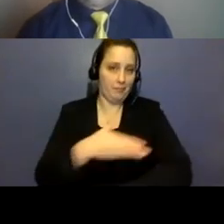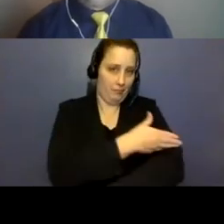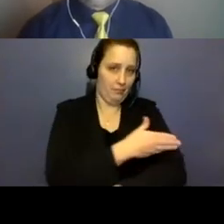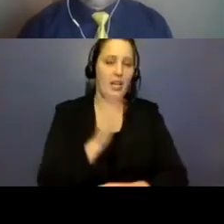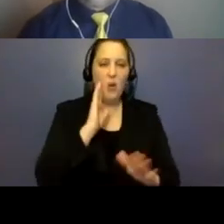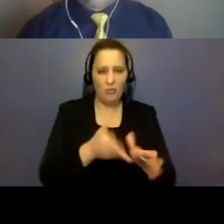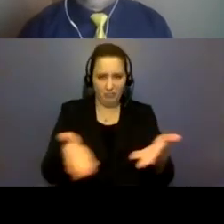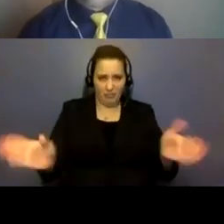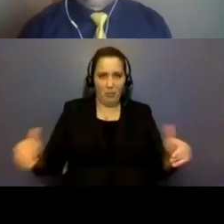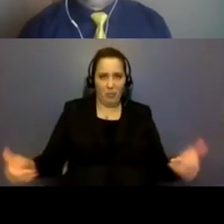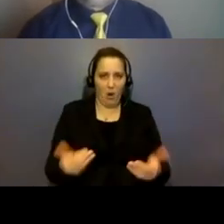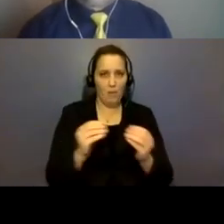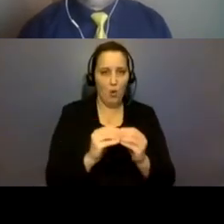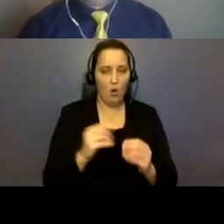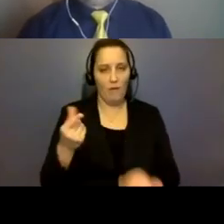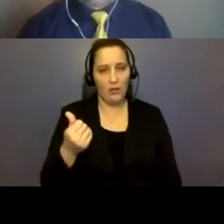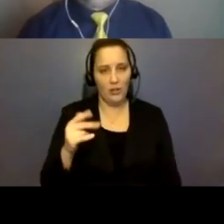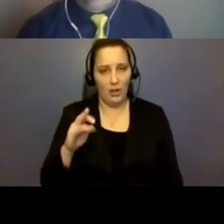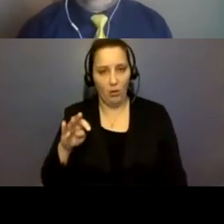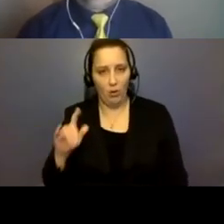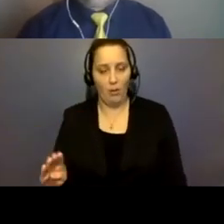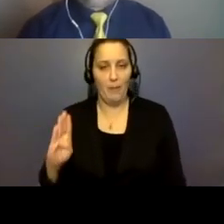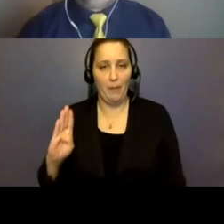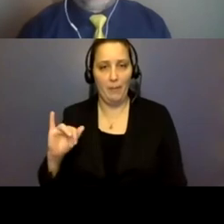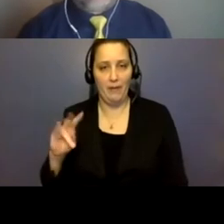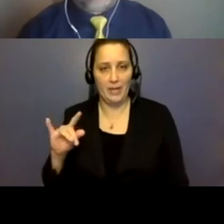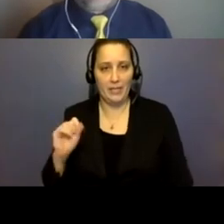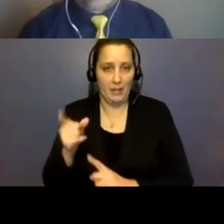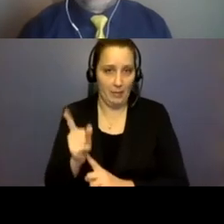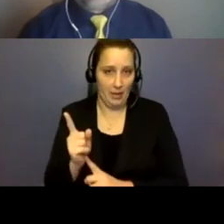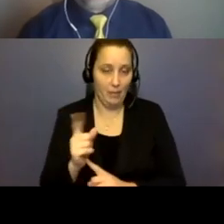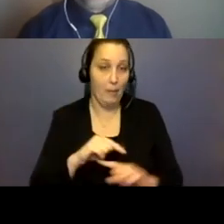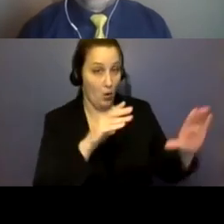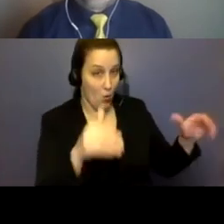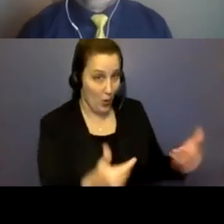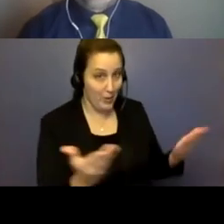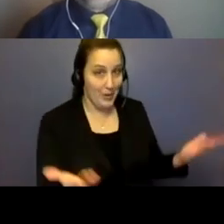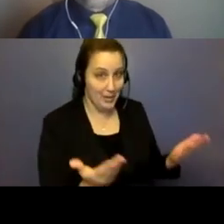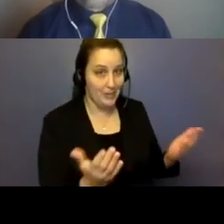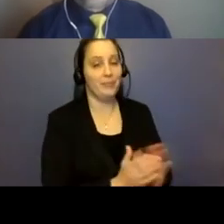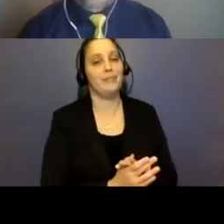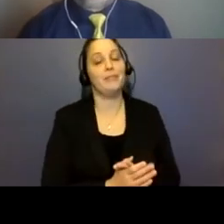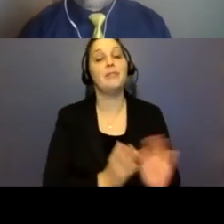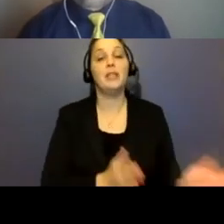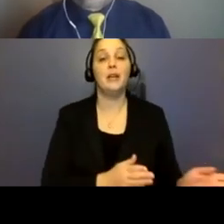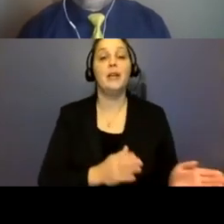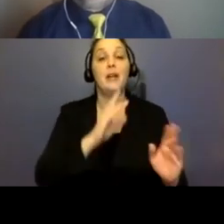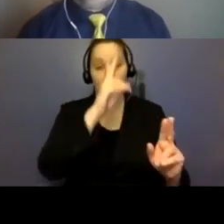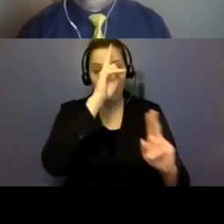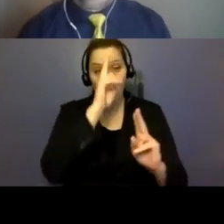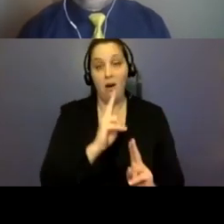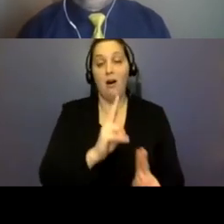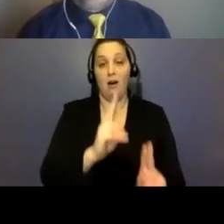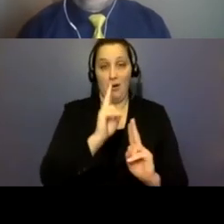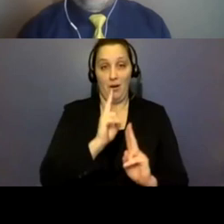introduction of General Bivens in a minute, but General Bivens, welcome to the town hall. It's an honor also to